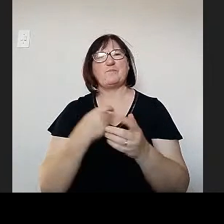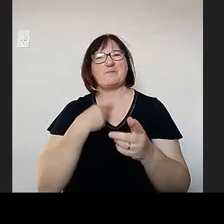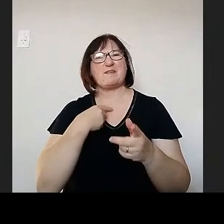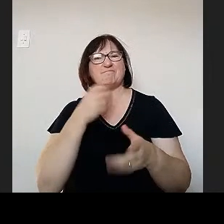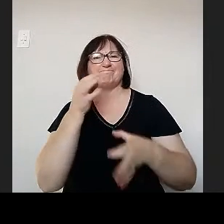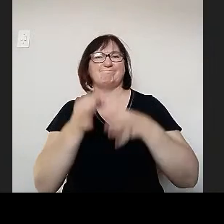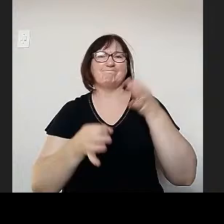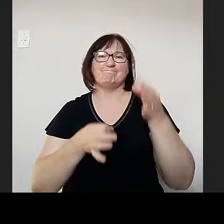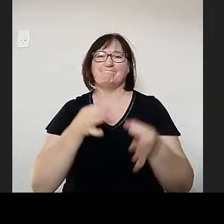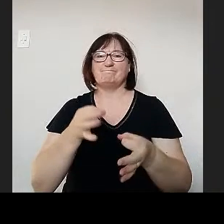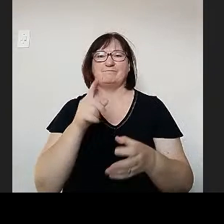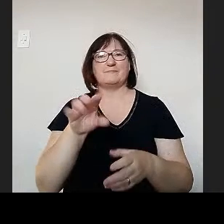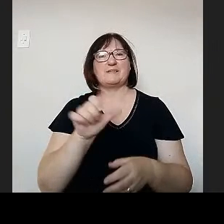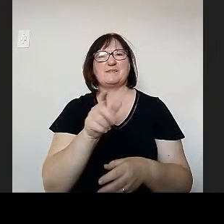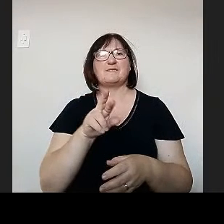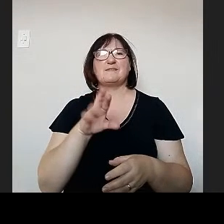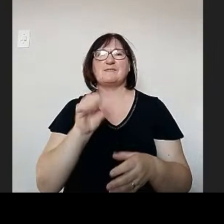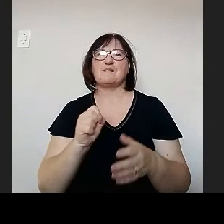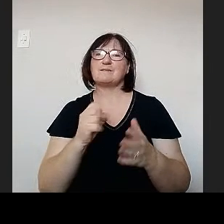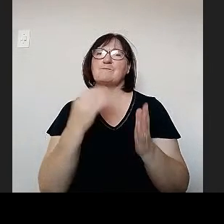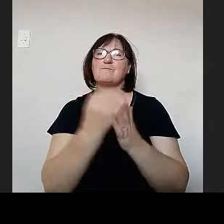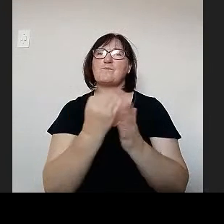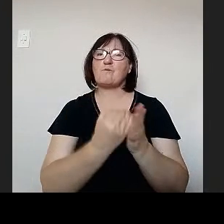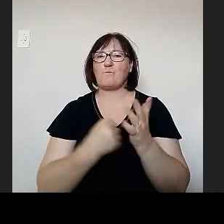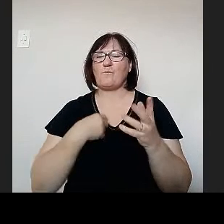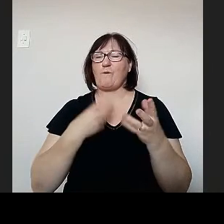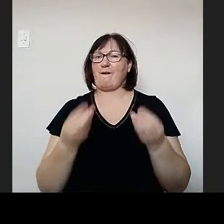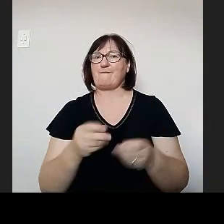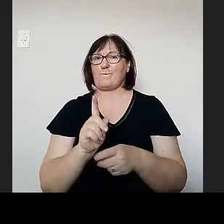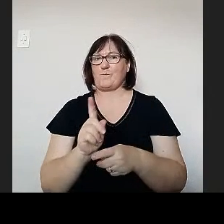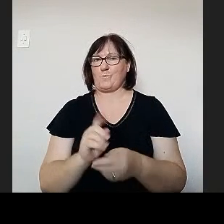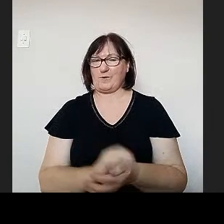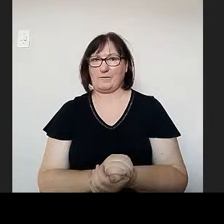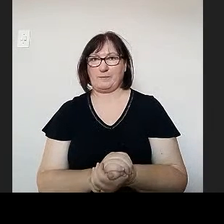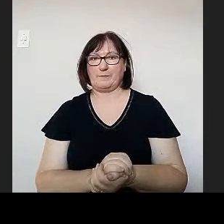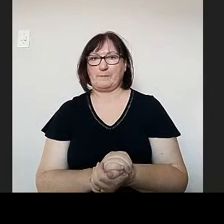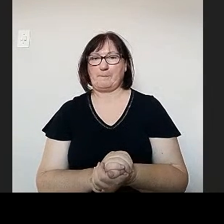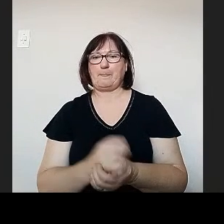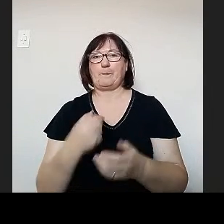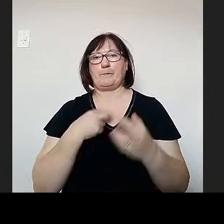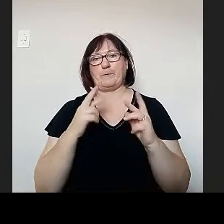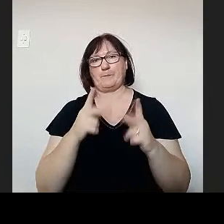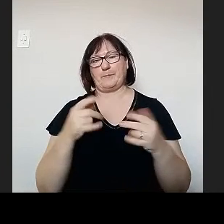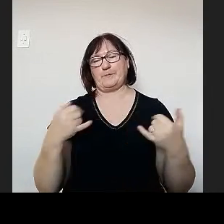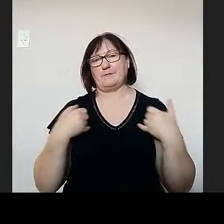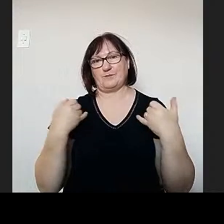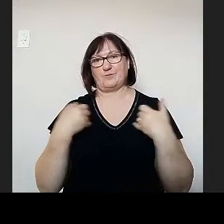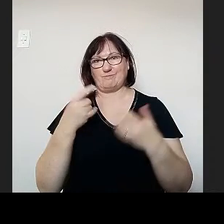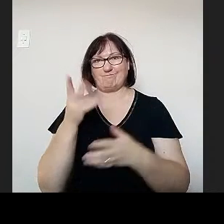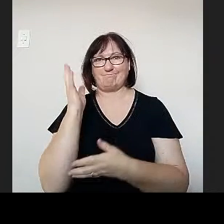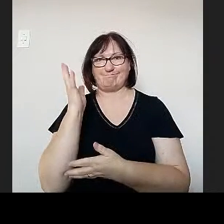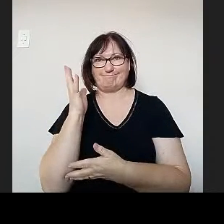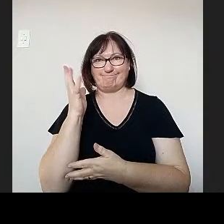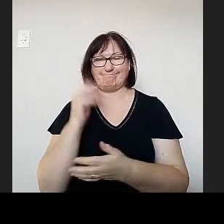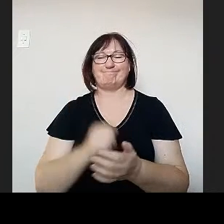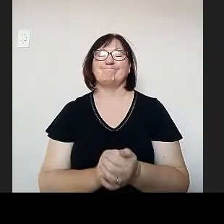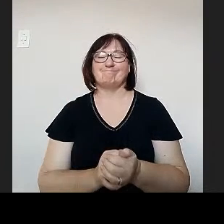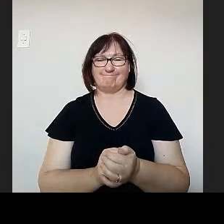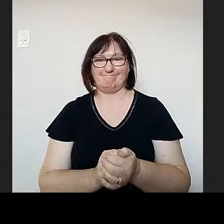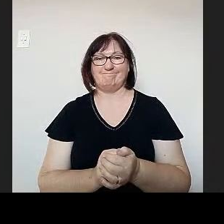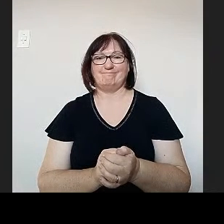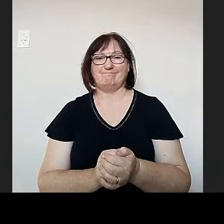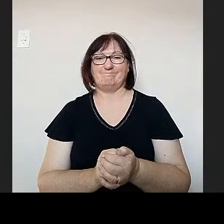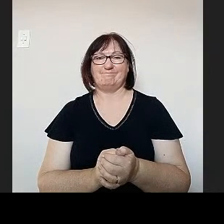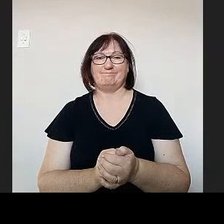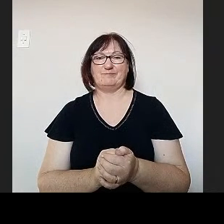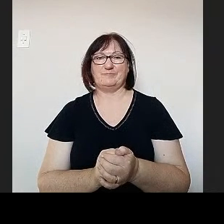valuable SARS-related programs. I hope you're going to enjoy this webinar and you're going to stay with us throughout the webinar. It's not going to take your